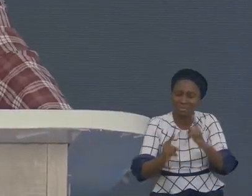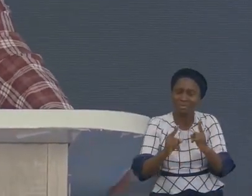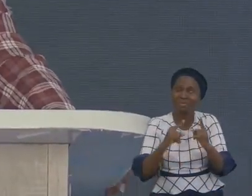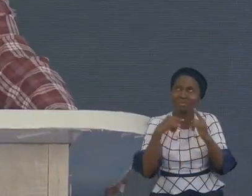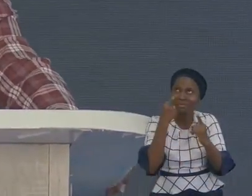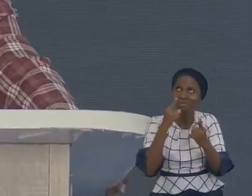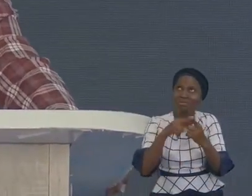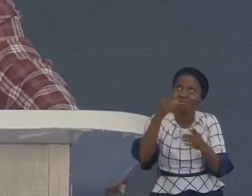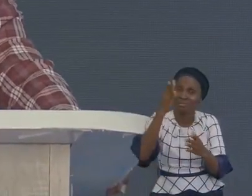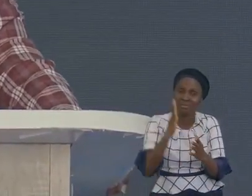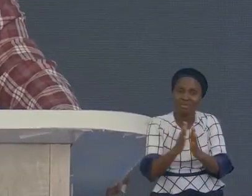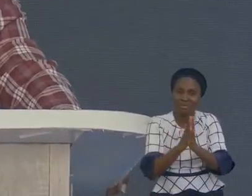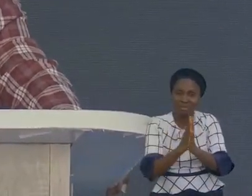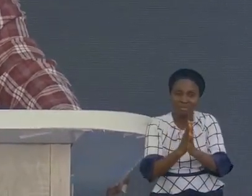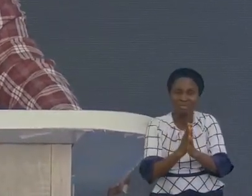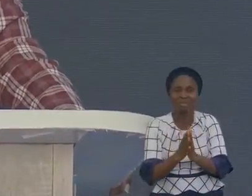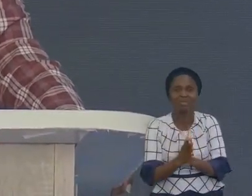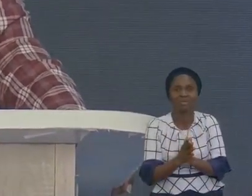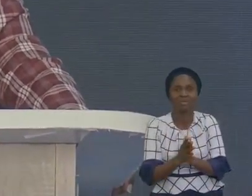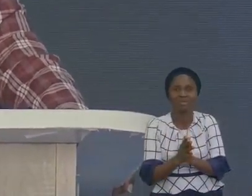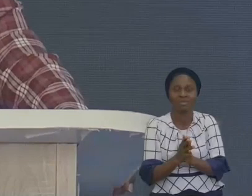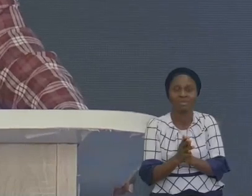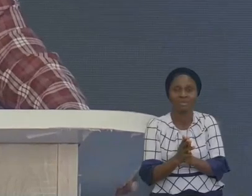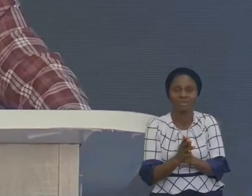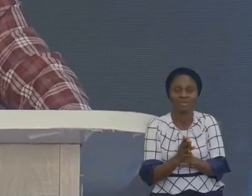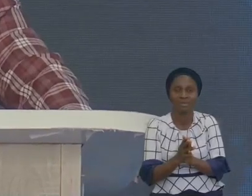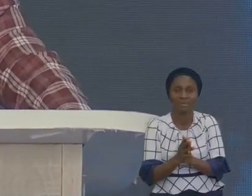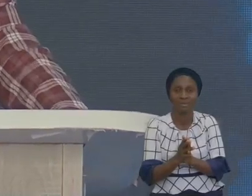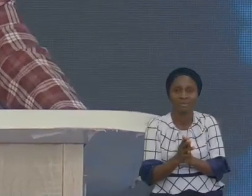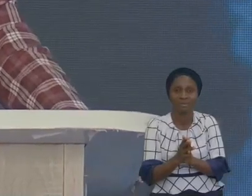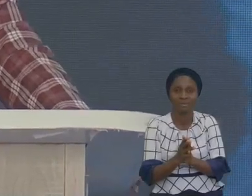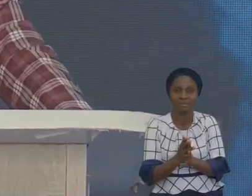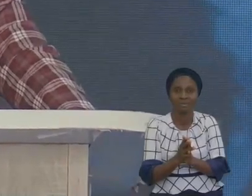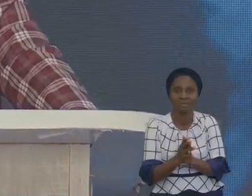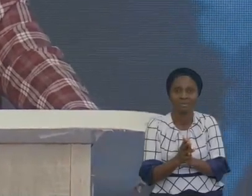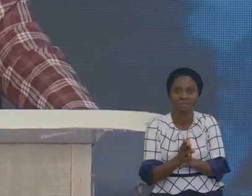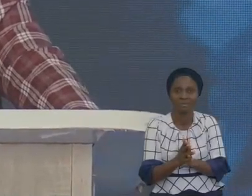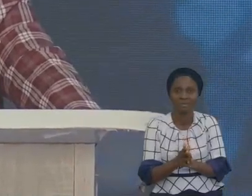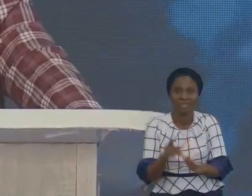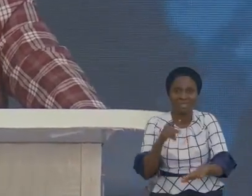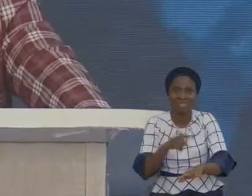Time of having friends and just wasting your life with them.